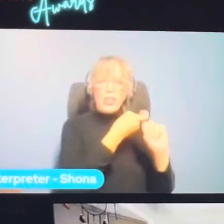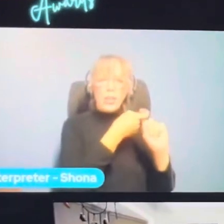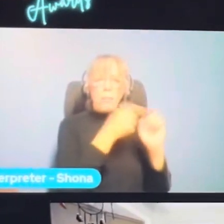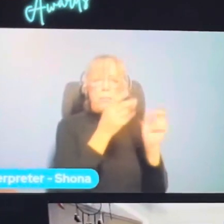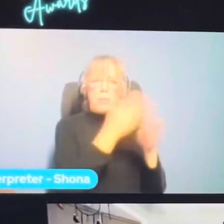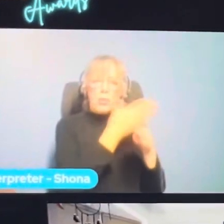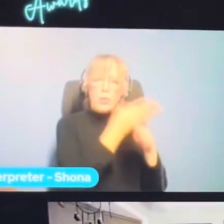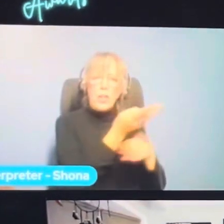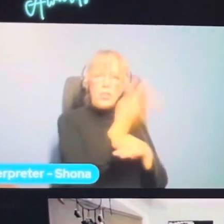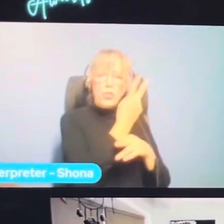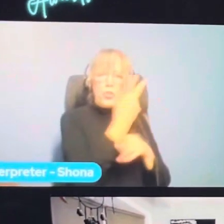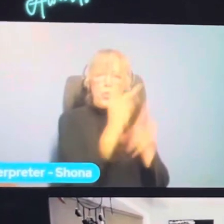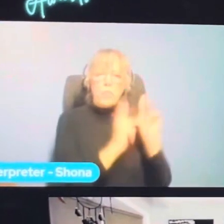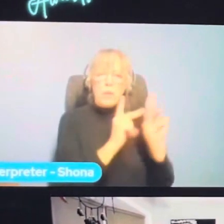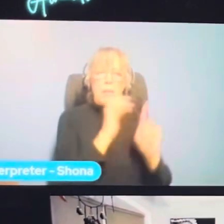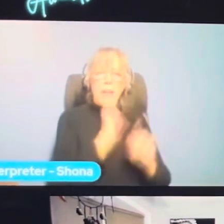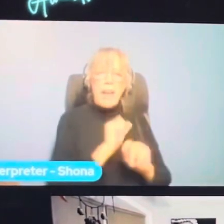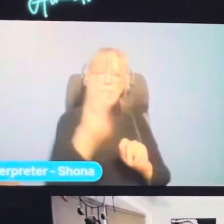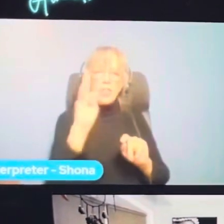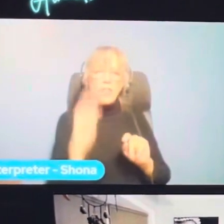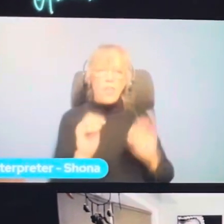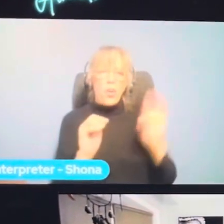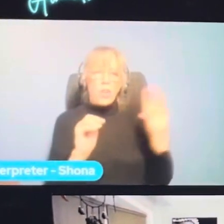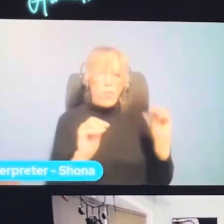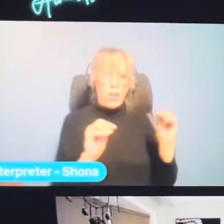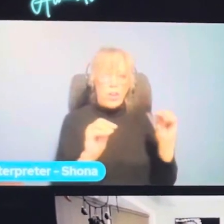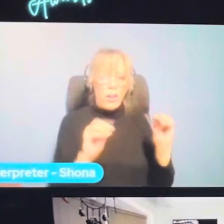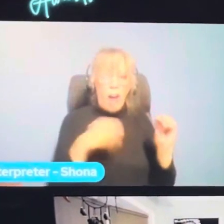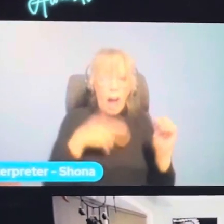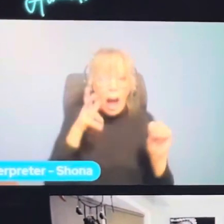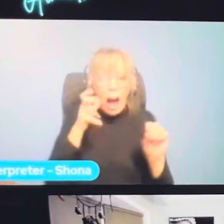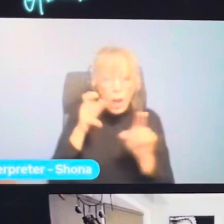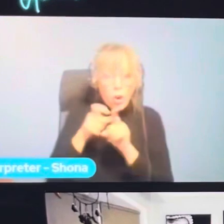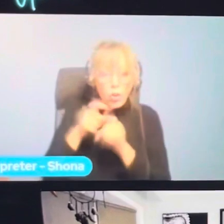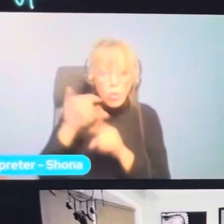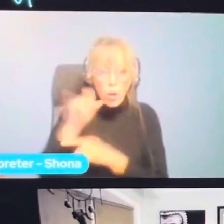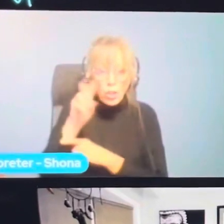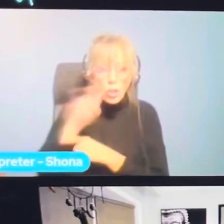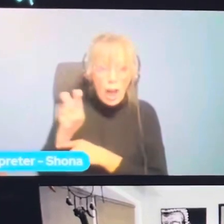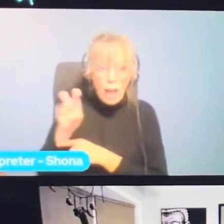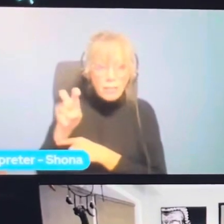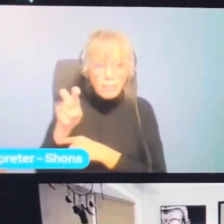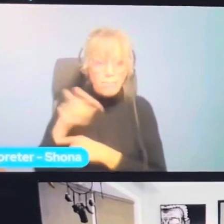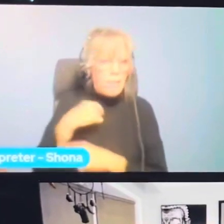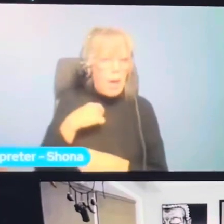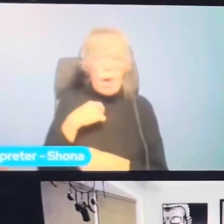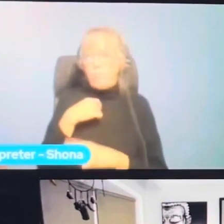Wow. I'm sold. You had me at jazz. Okay, all right.